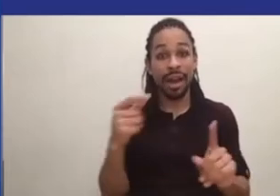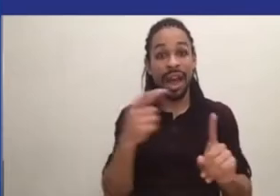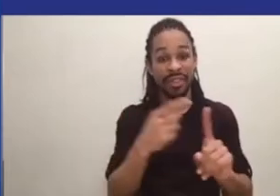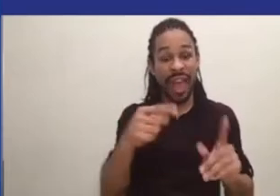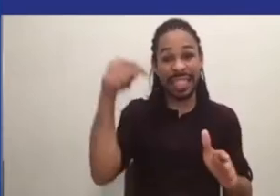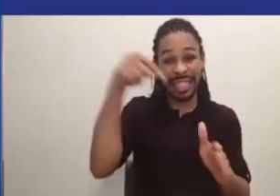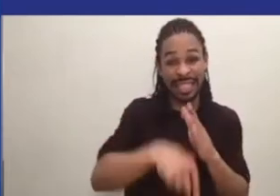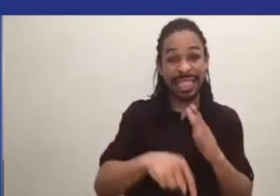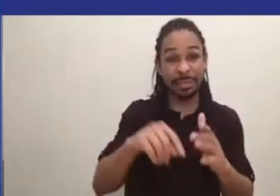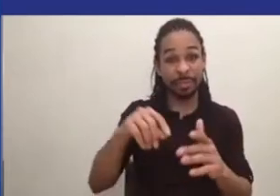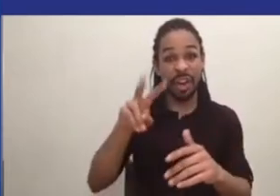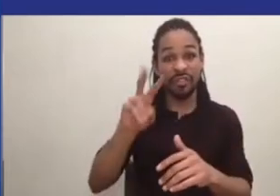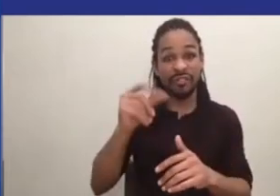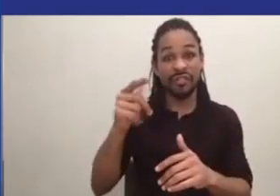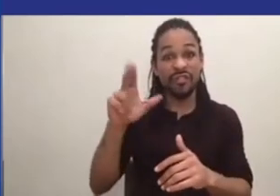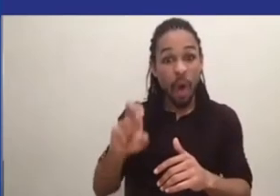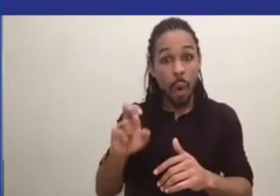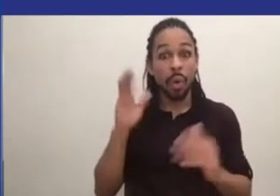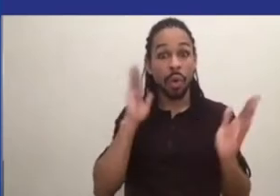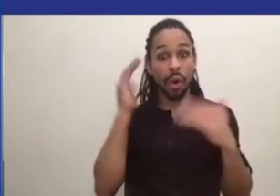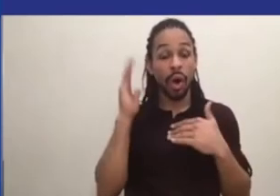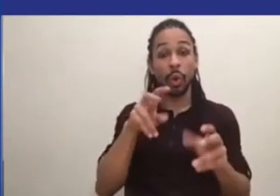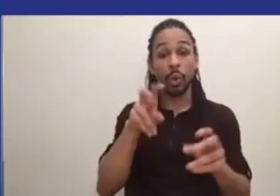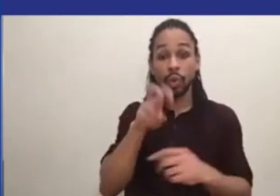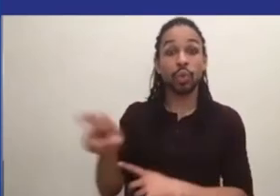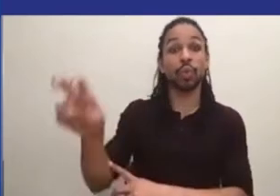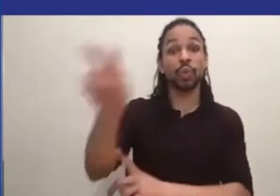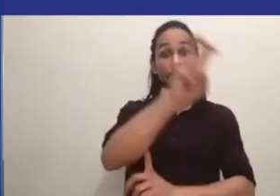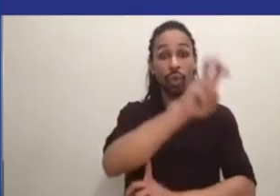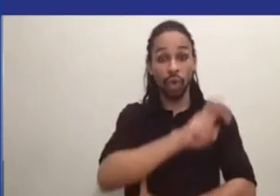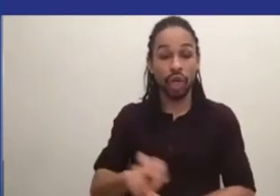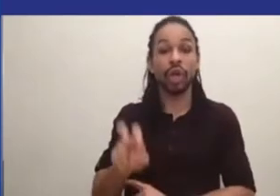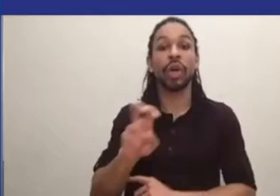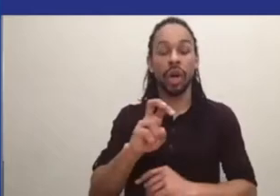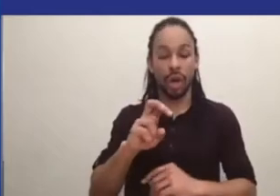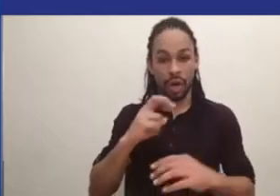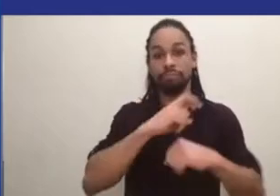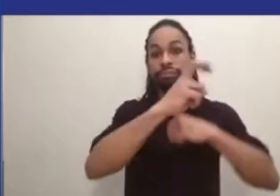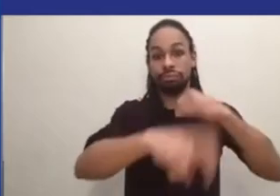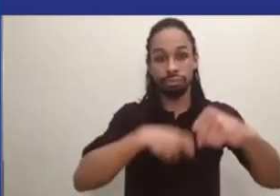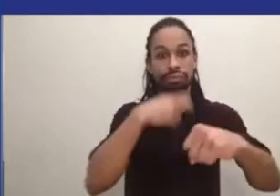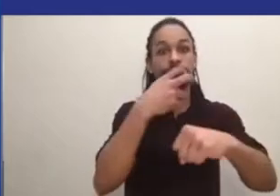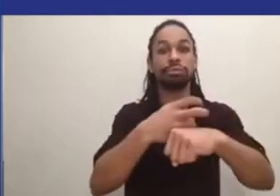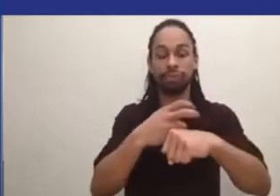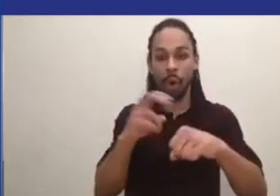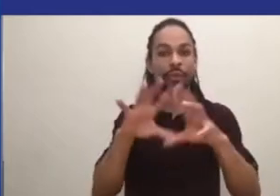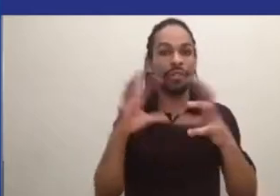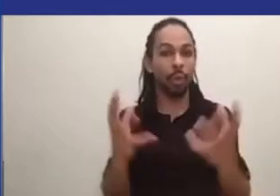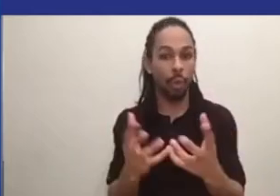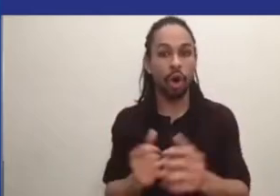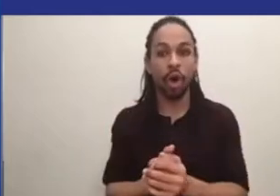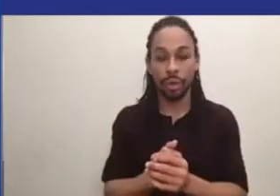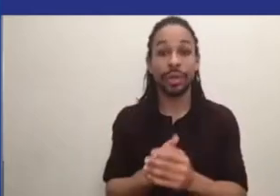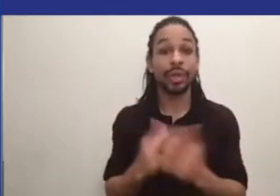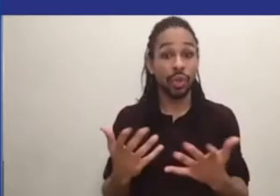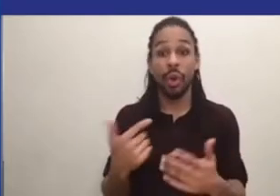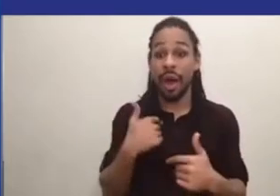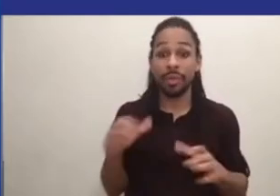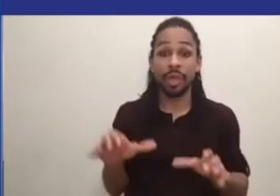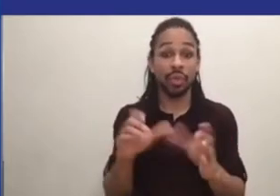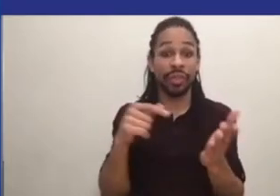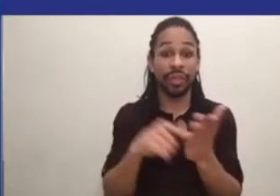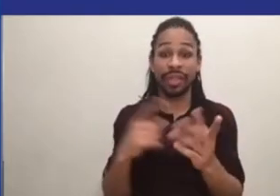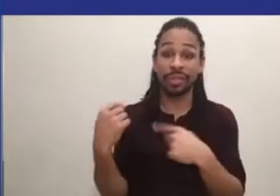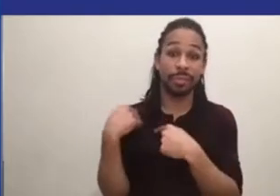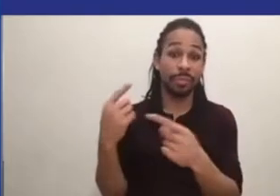voguing mainstream and worldwide. I've been doing this clearly over 30 something